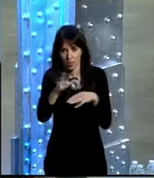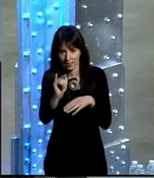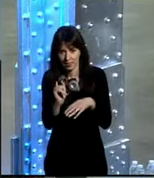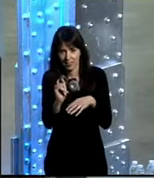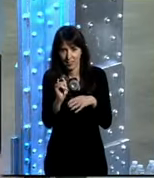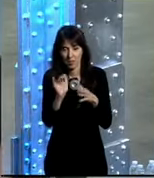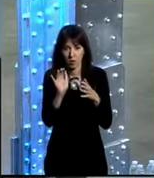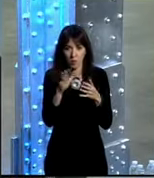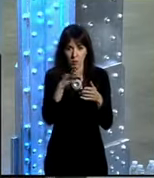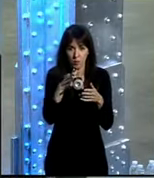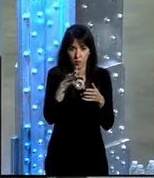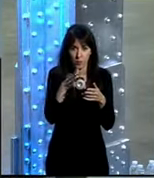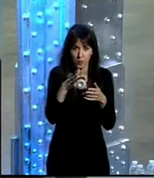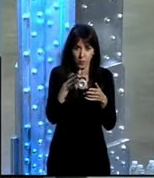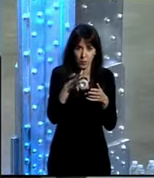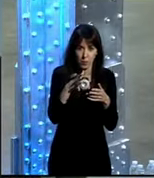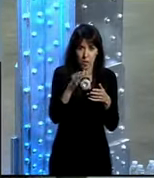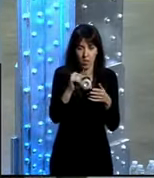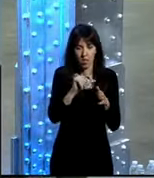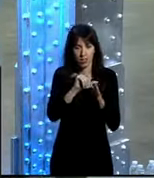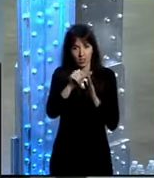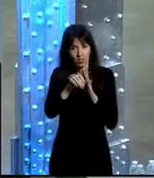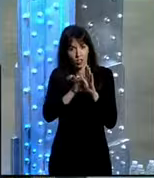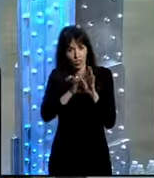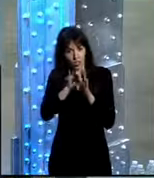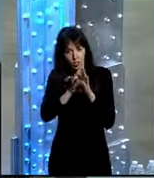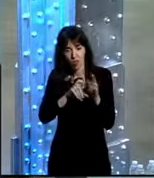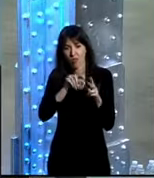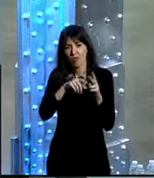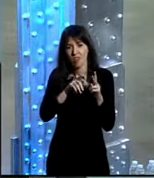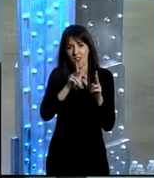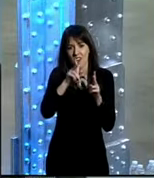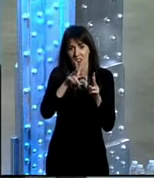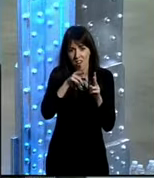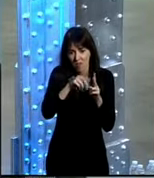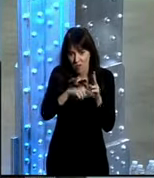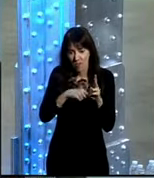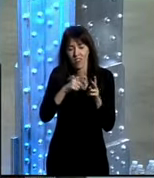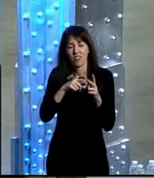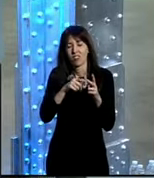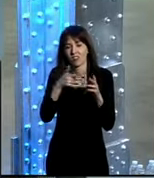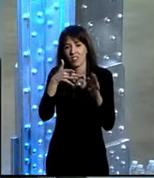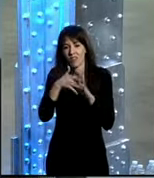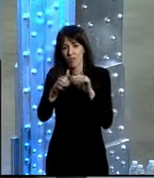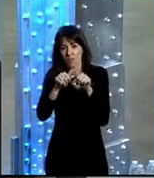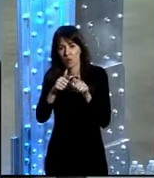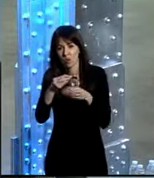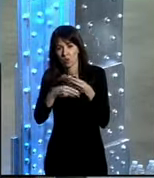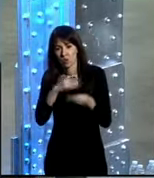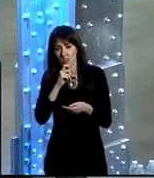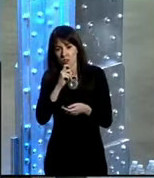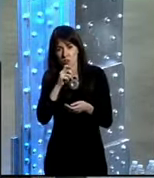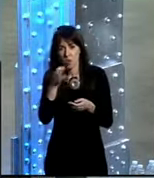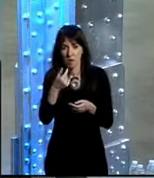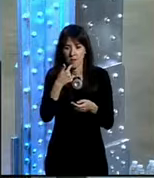there's software out there and there's hardware that defines the way that we have to use it. You have to press this before you